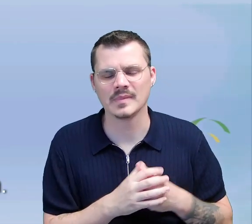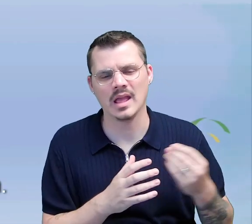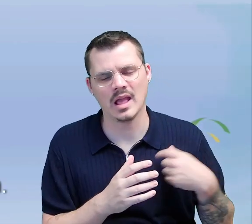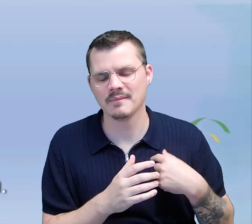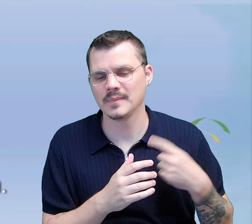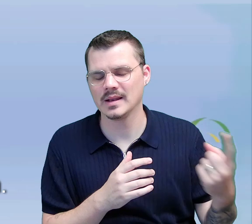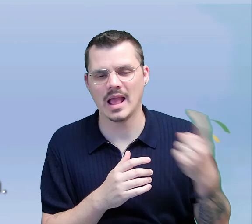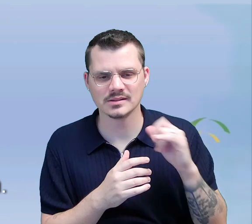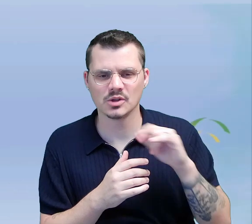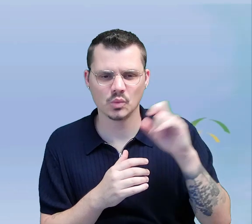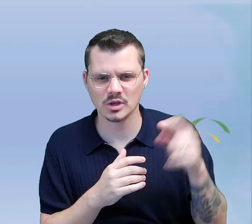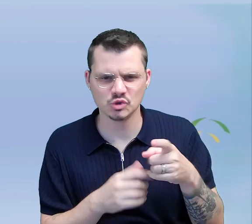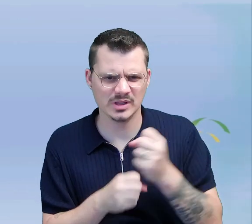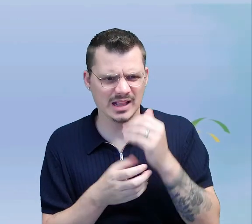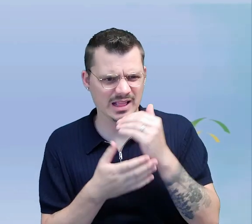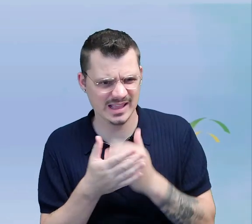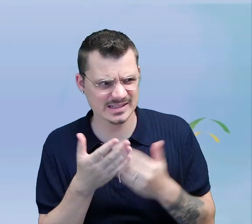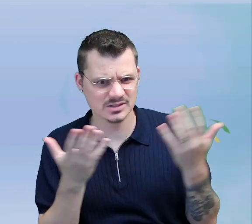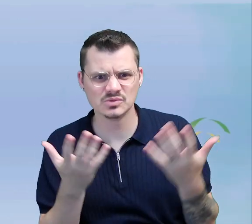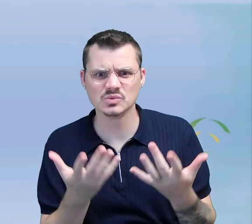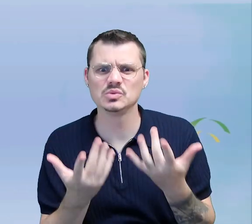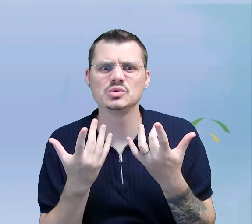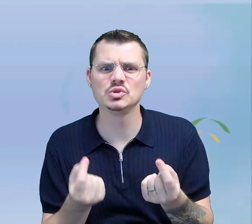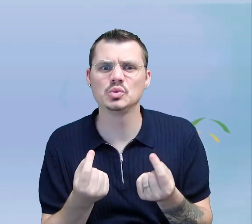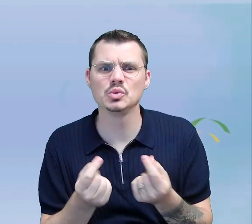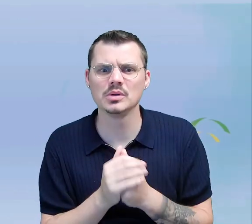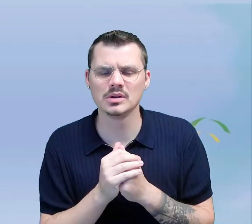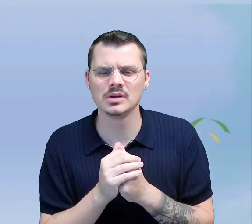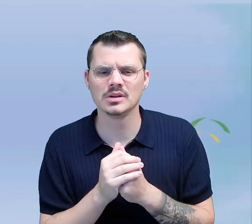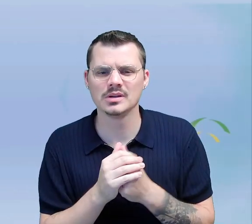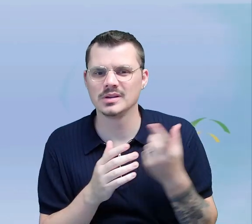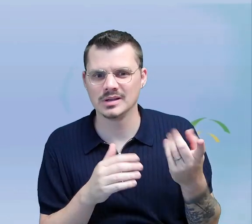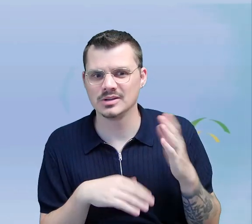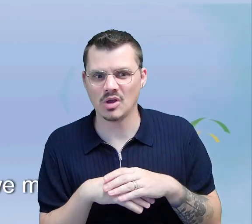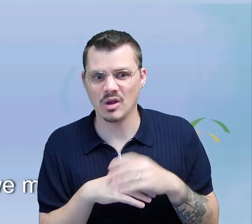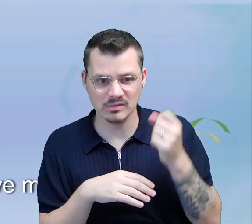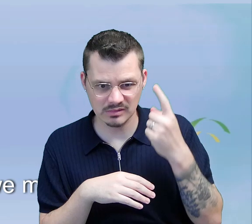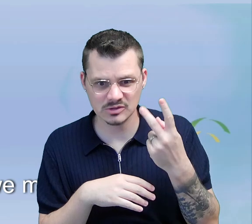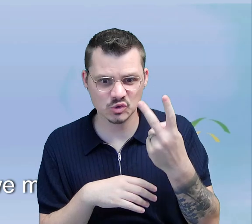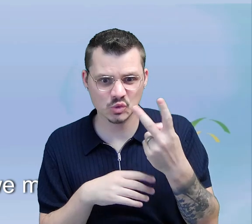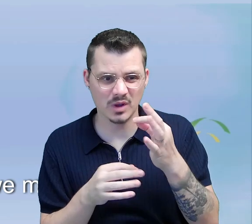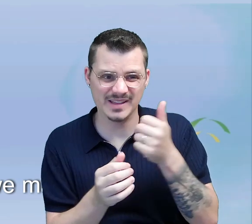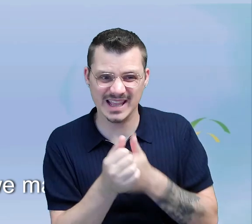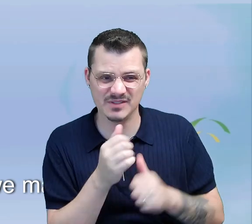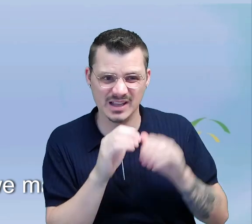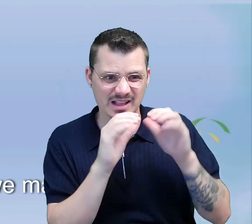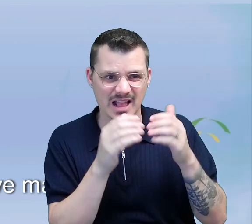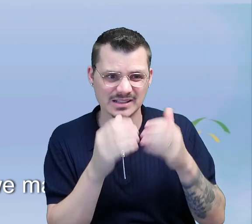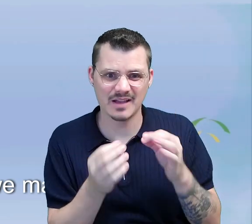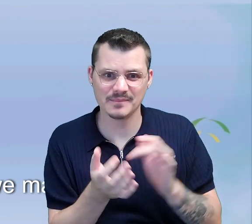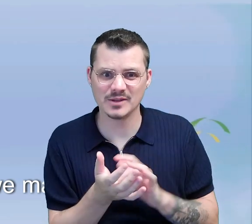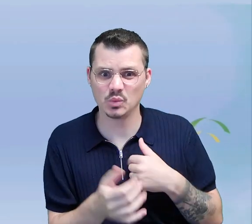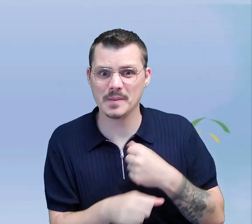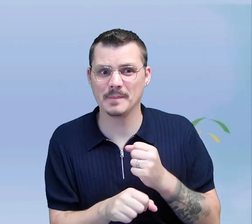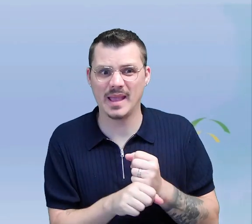And I've been asked this question. You get a list like this, what are you going to do? He's on at least 2 of every class of medicines